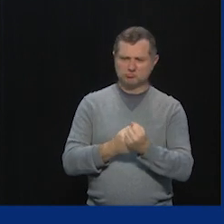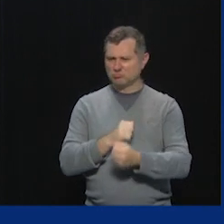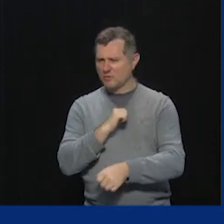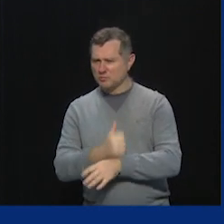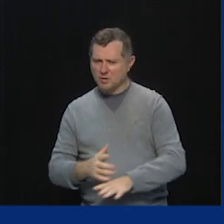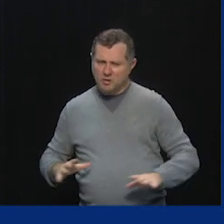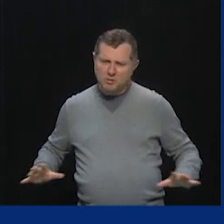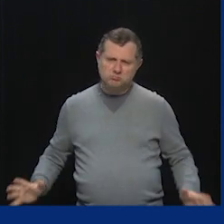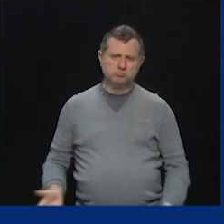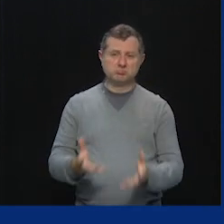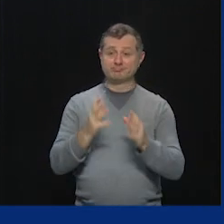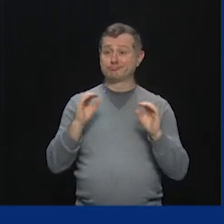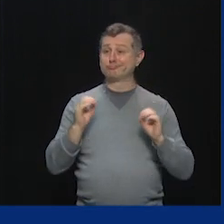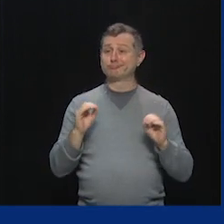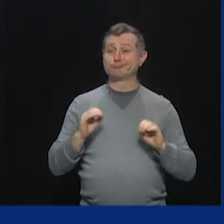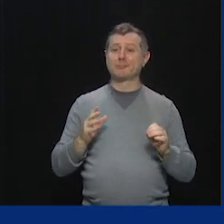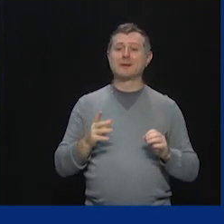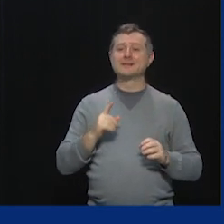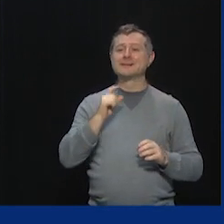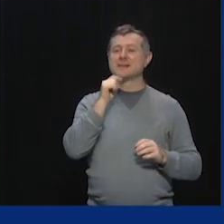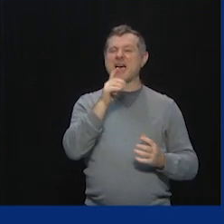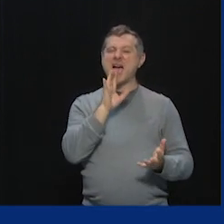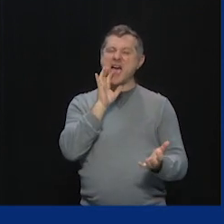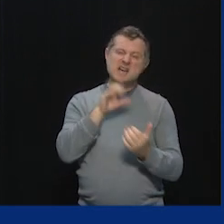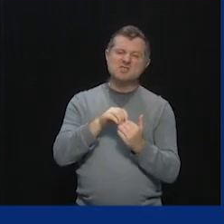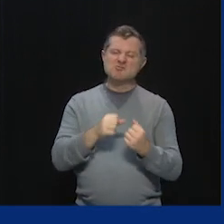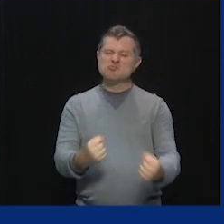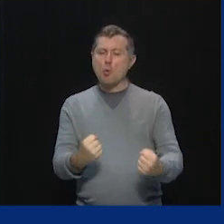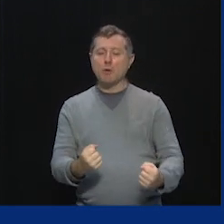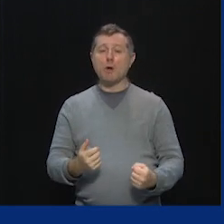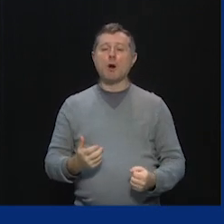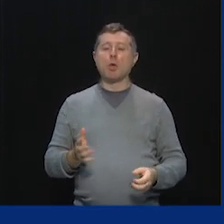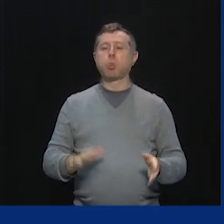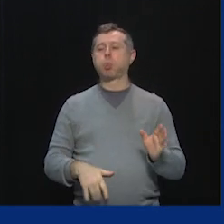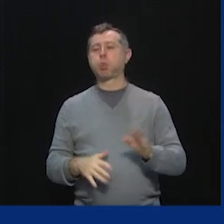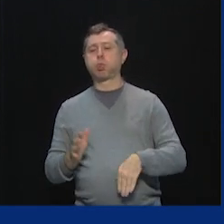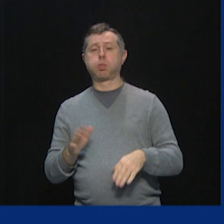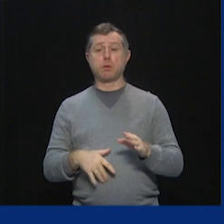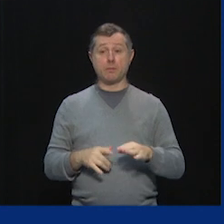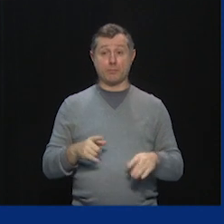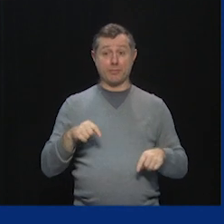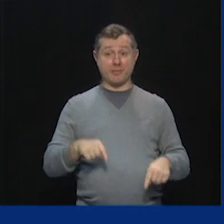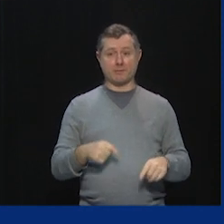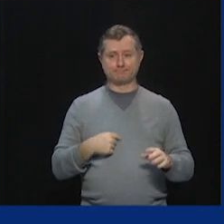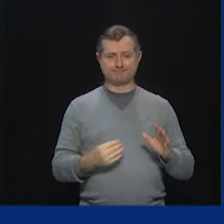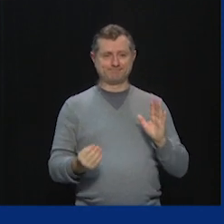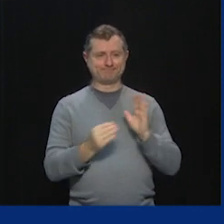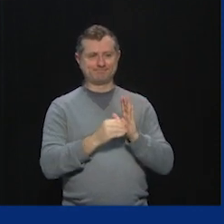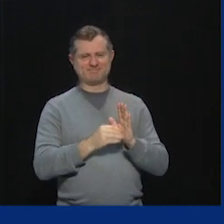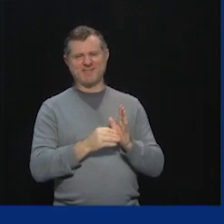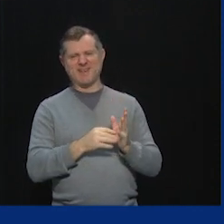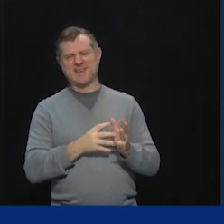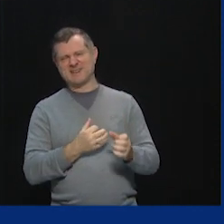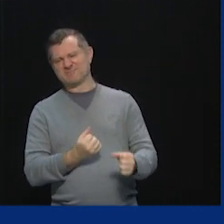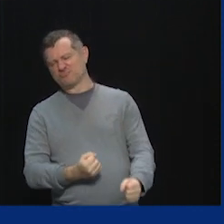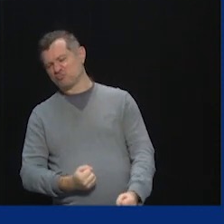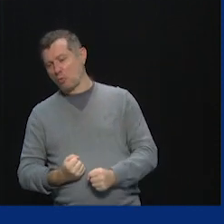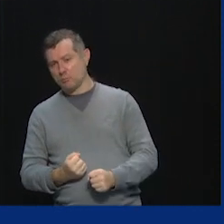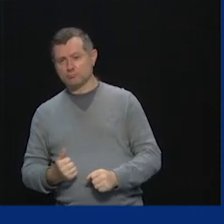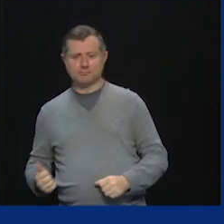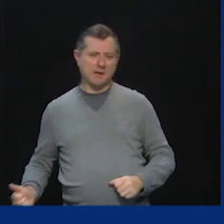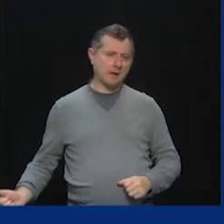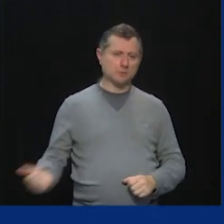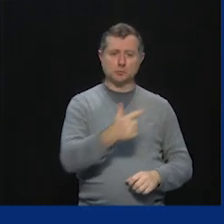being, it wasn't operational. And what it does is that it mandates that all workplaces have enforceable